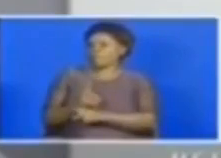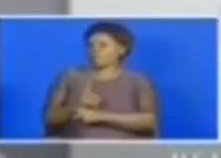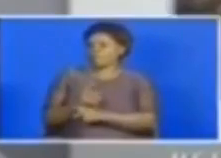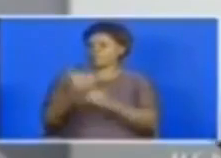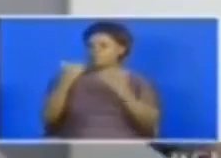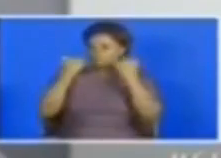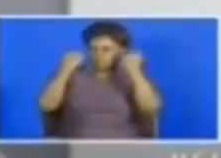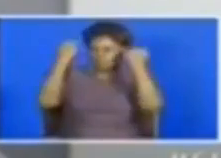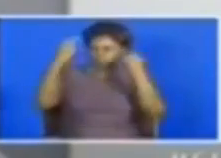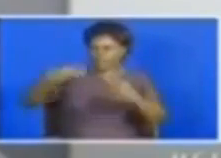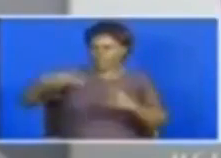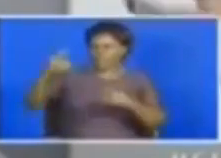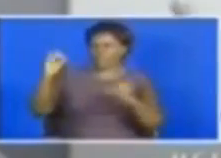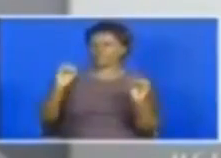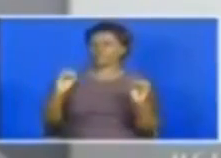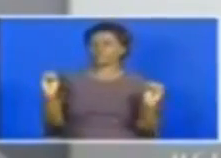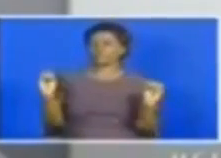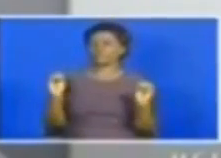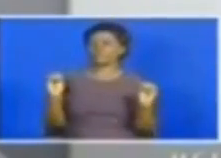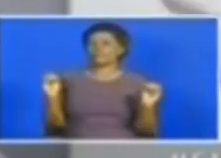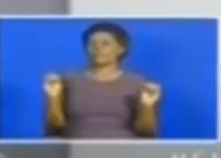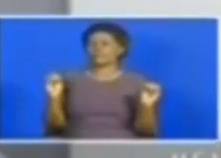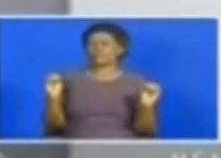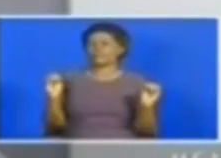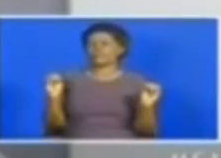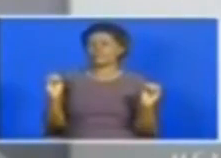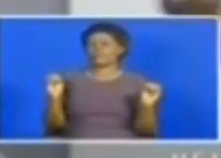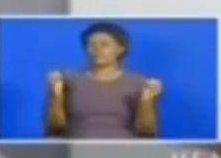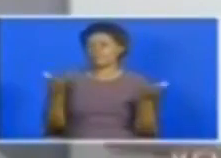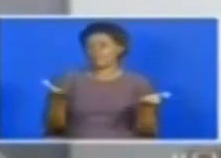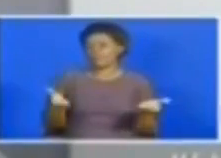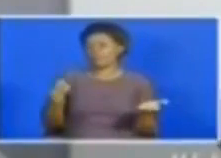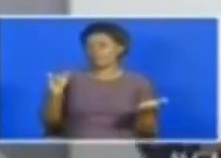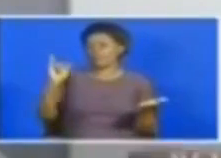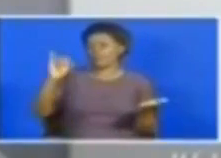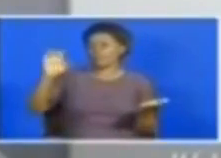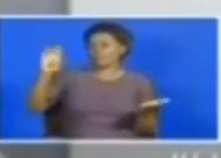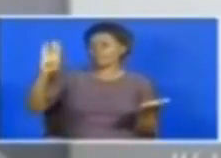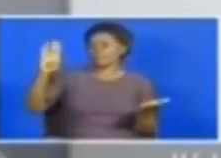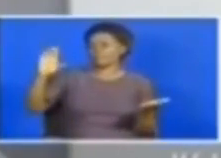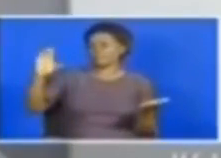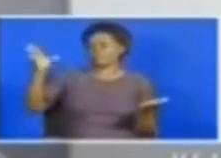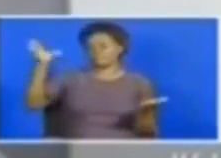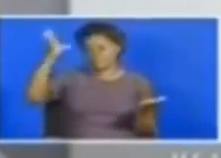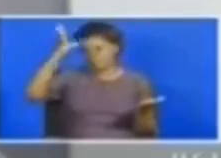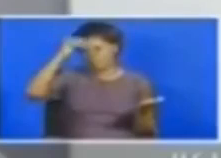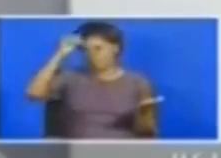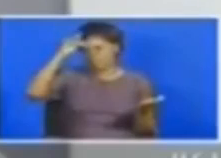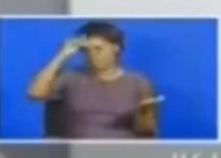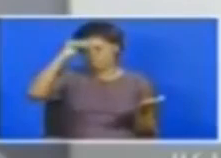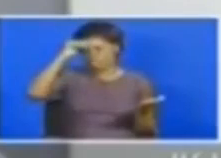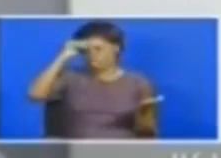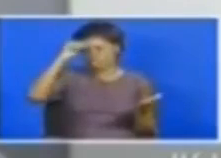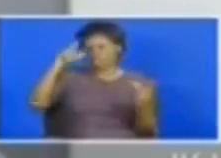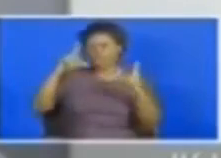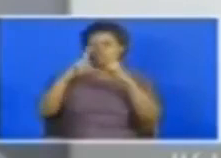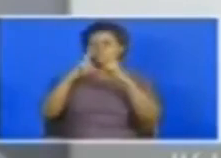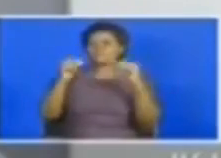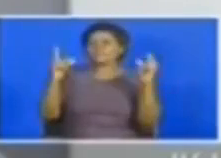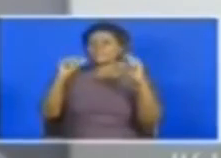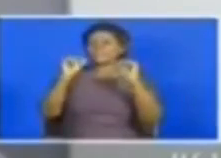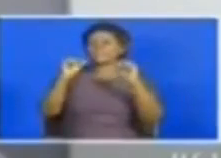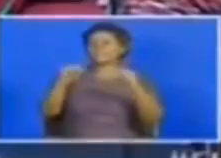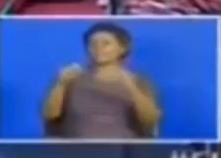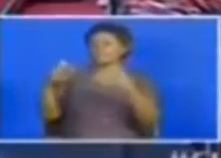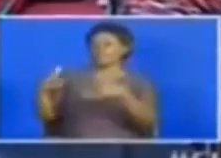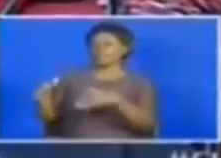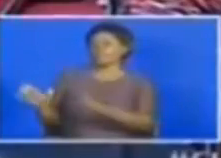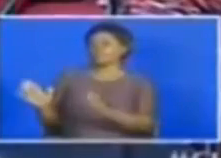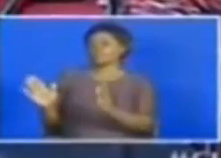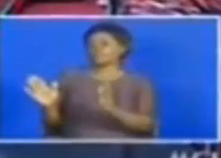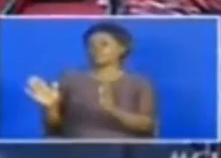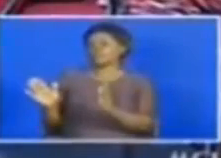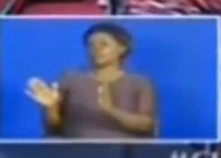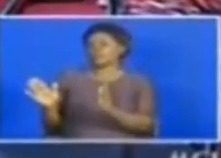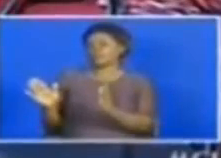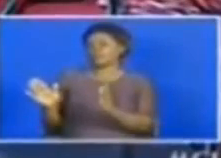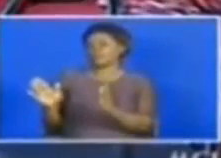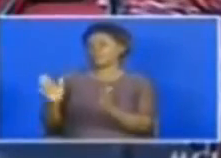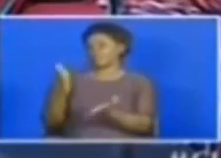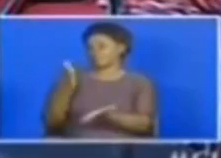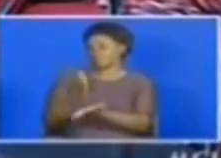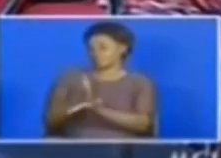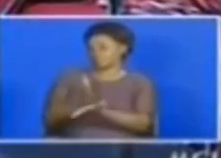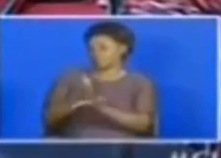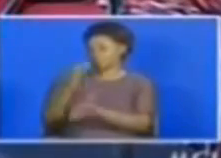temperatures weren't as high, and now, you know, perhaps the IEBC voter education message will get lost in this political rhetoric? Actually,